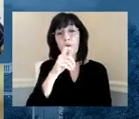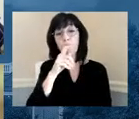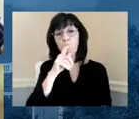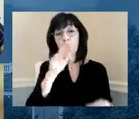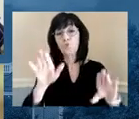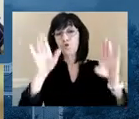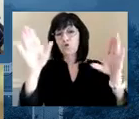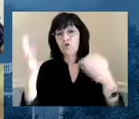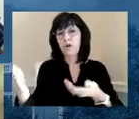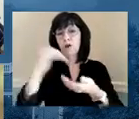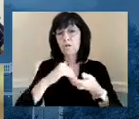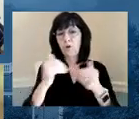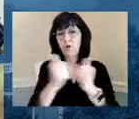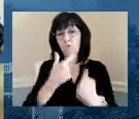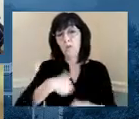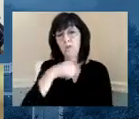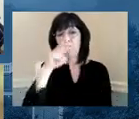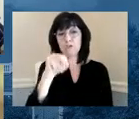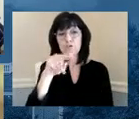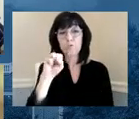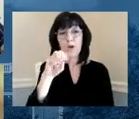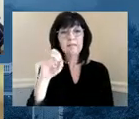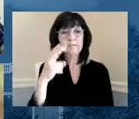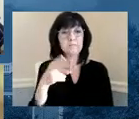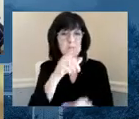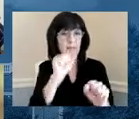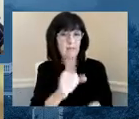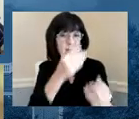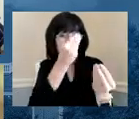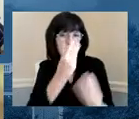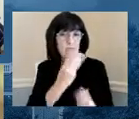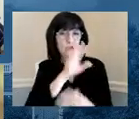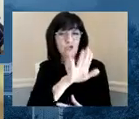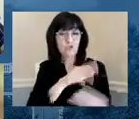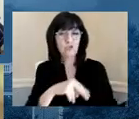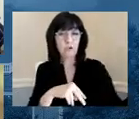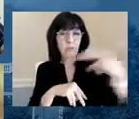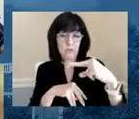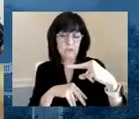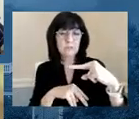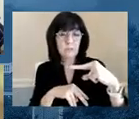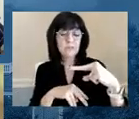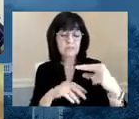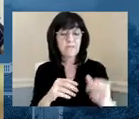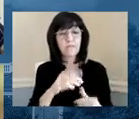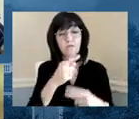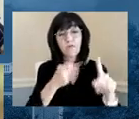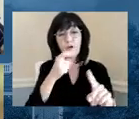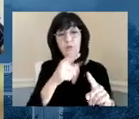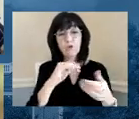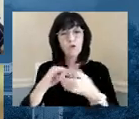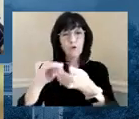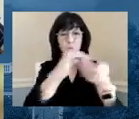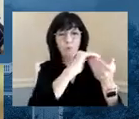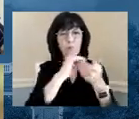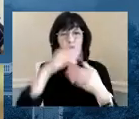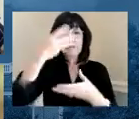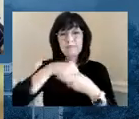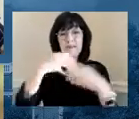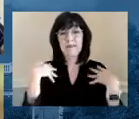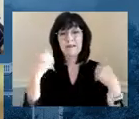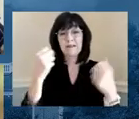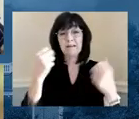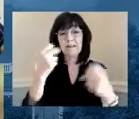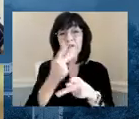months. Wayne, share with us the perspective from your partners there in the Healthcare Association.